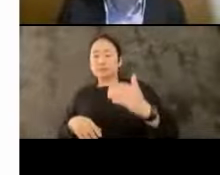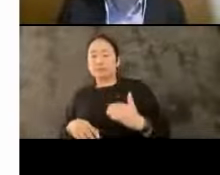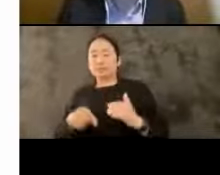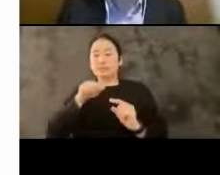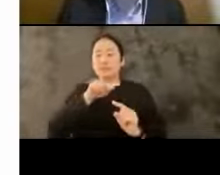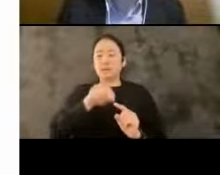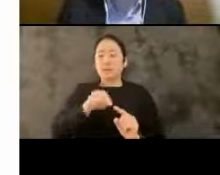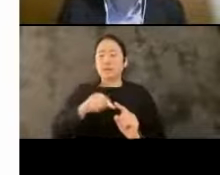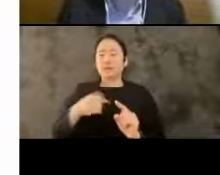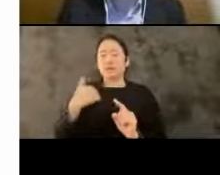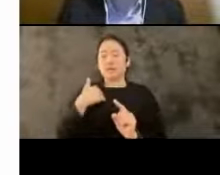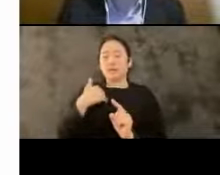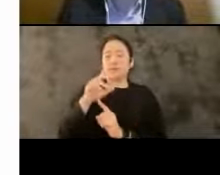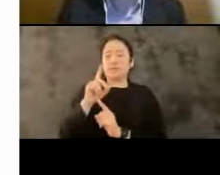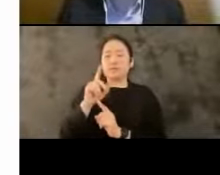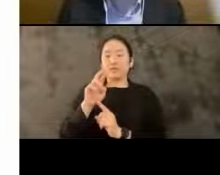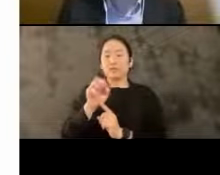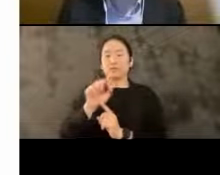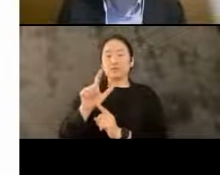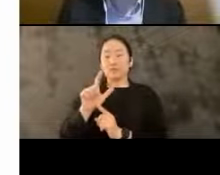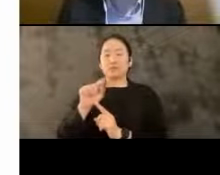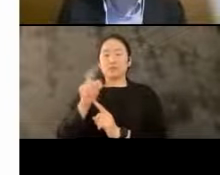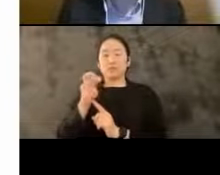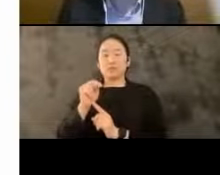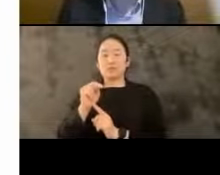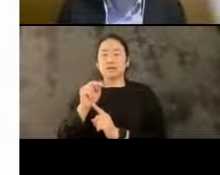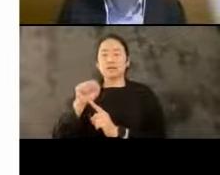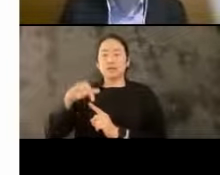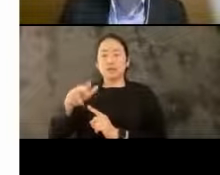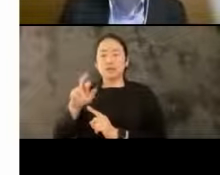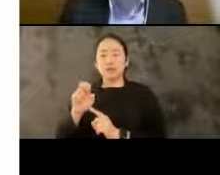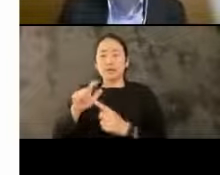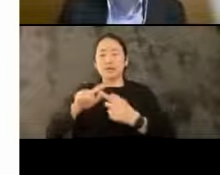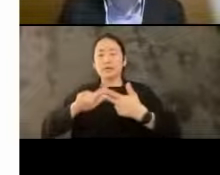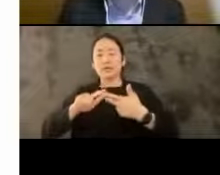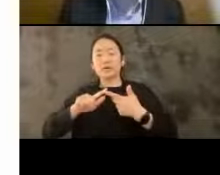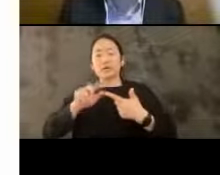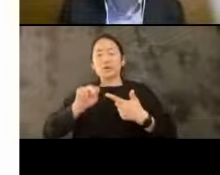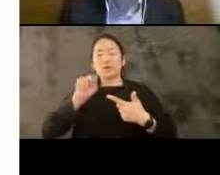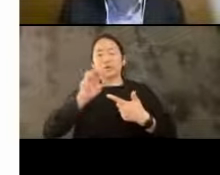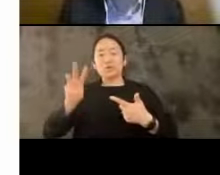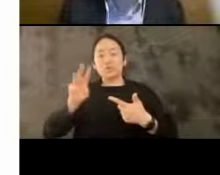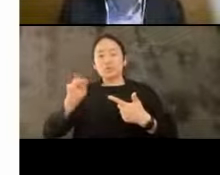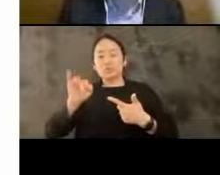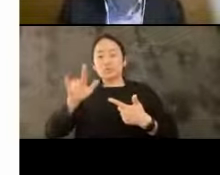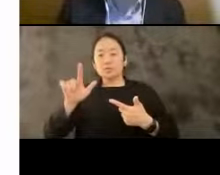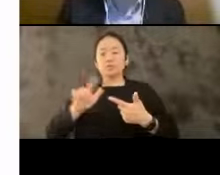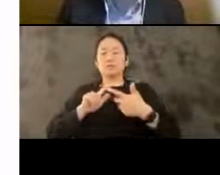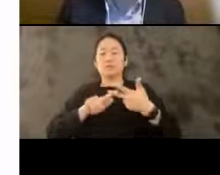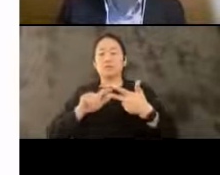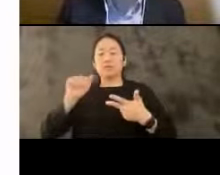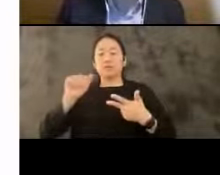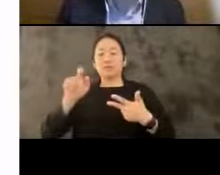Drexel Town Square on Drexel, and to Ascension Hospital in Franklin. Now the North